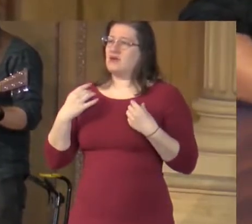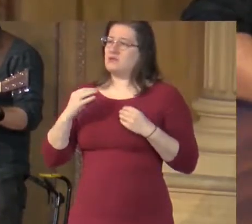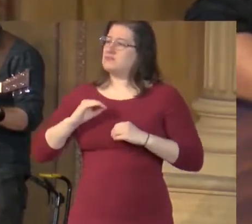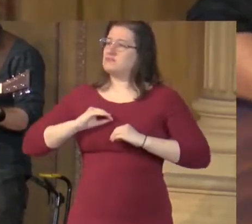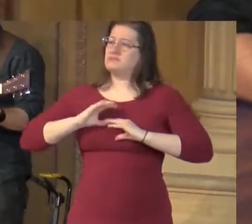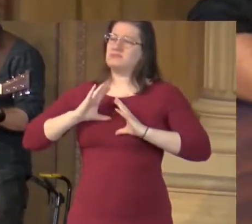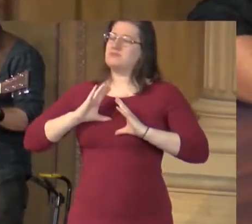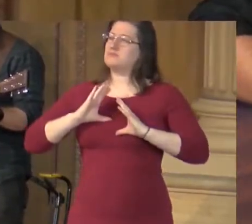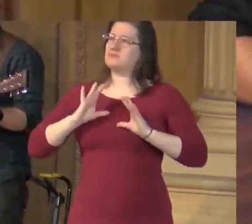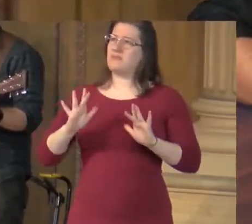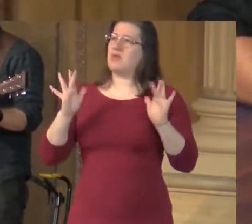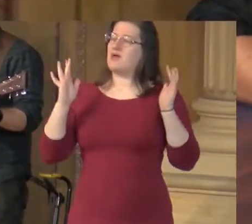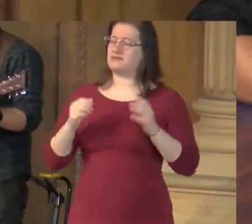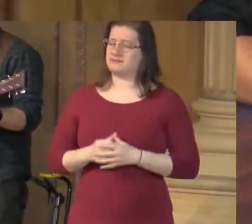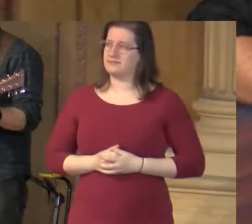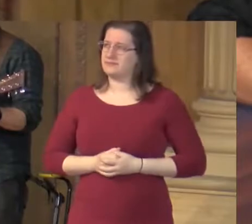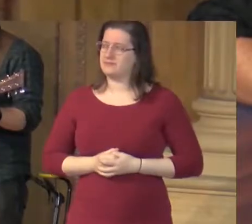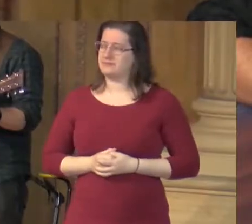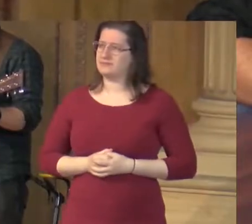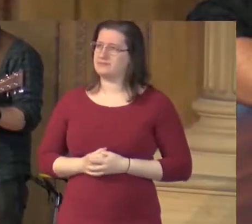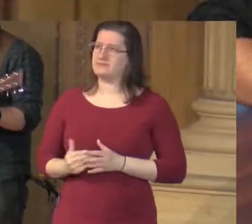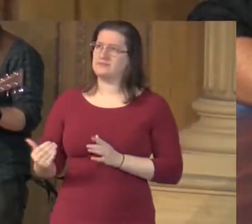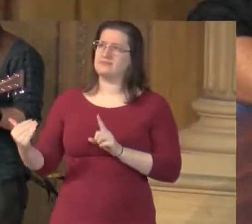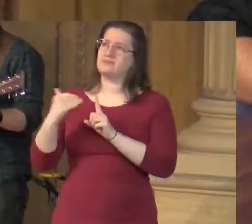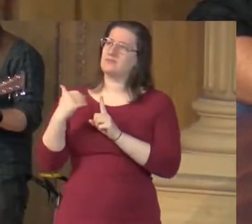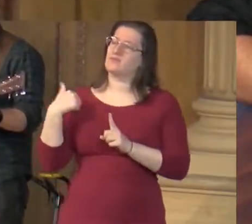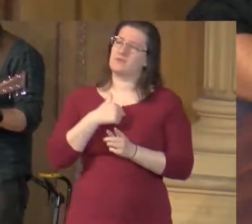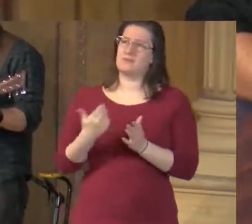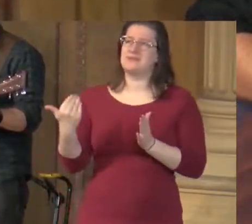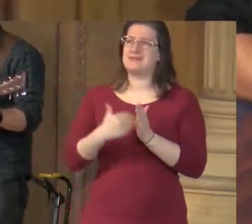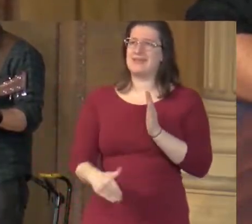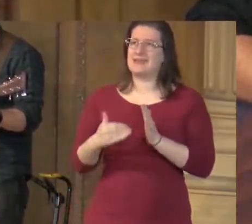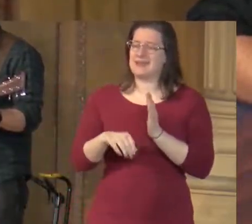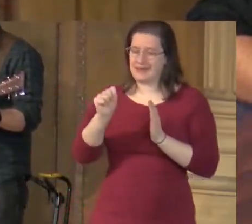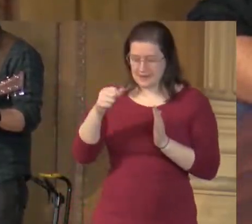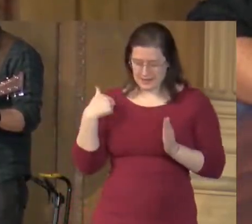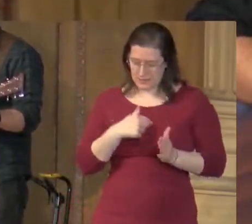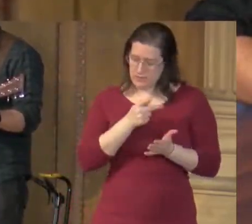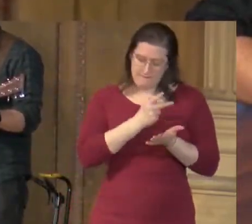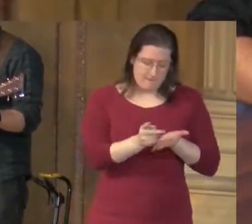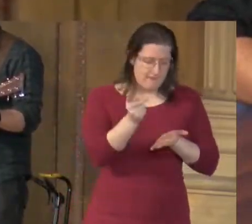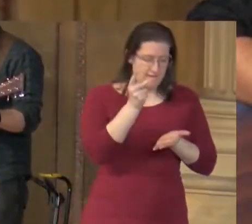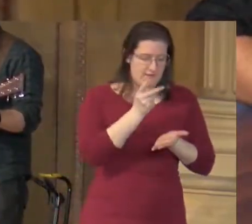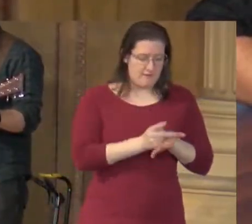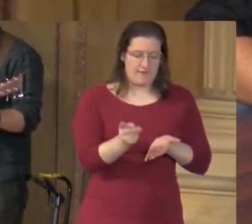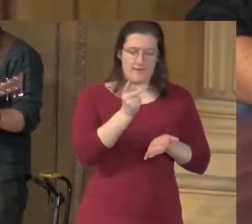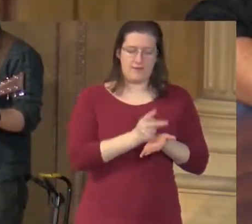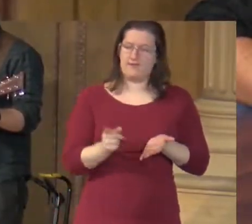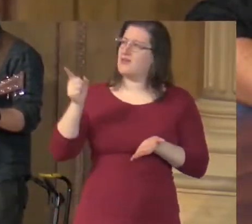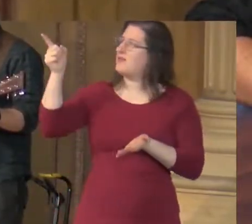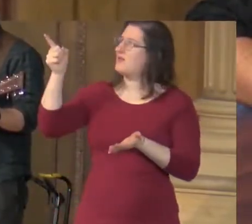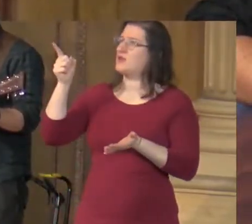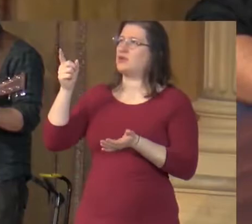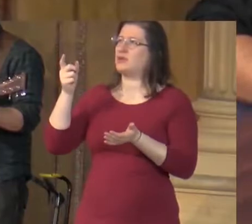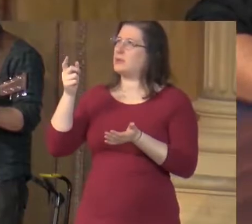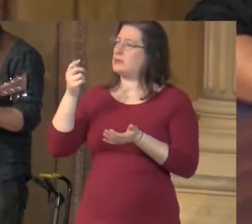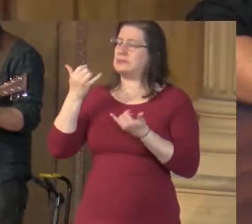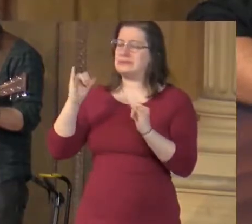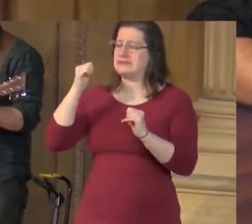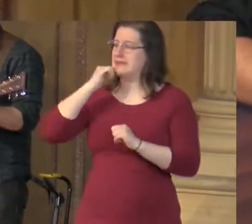you remind us again and again that despite all of our failures you are standing today praying and interceding for us